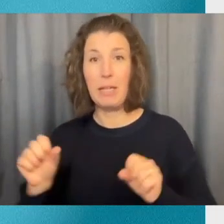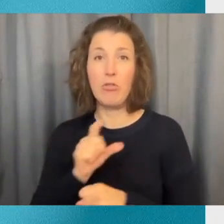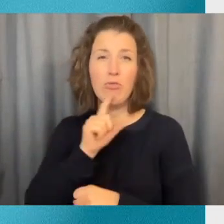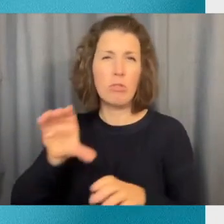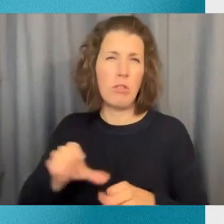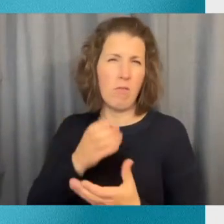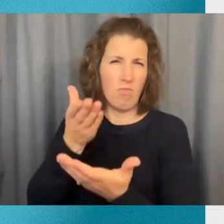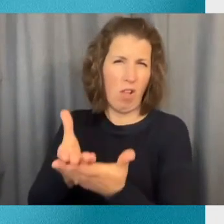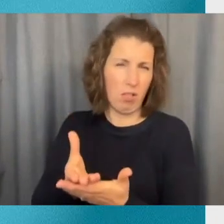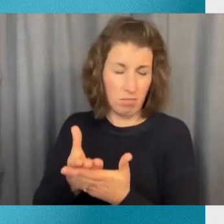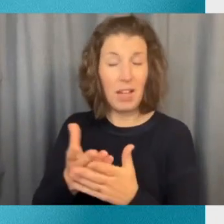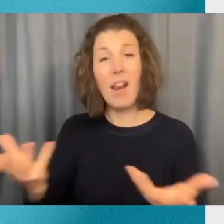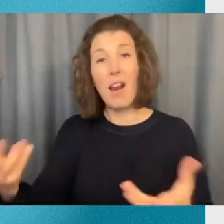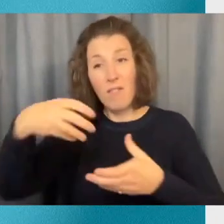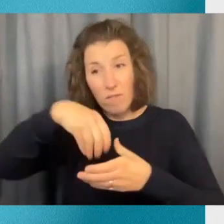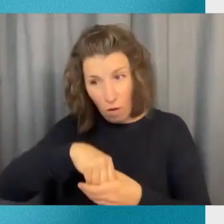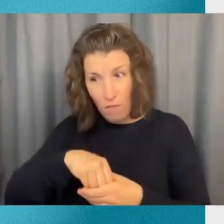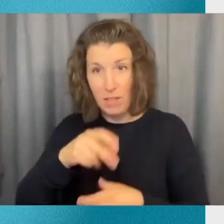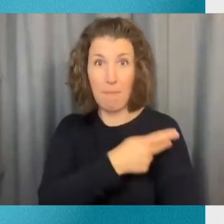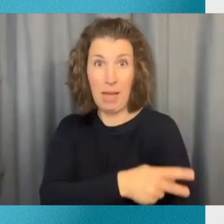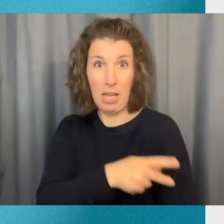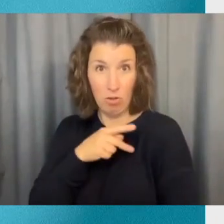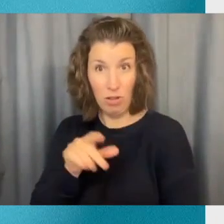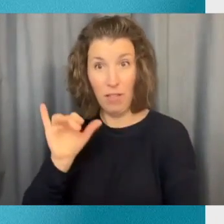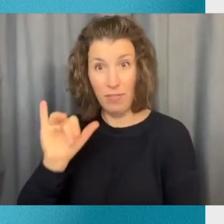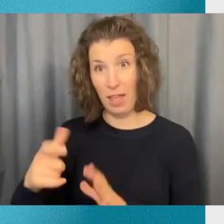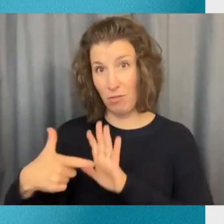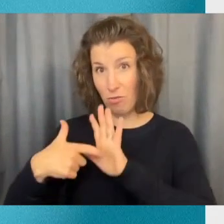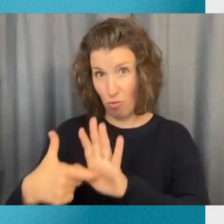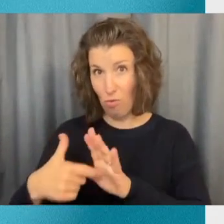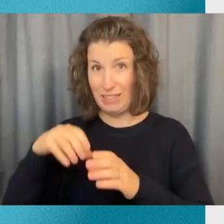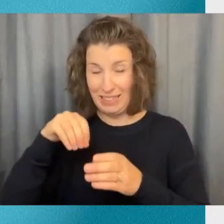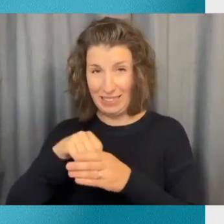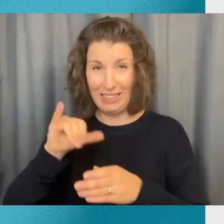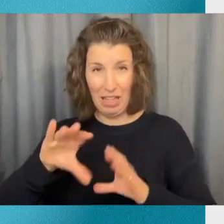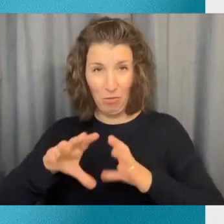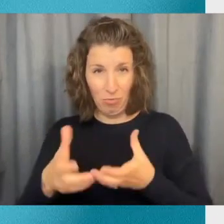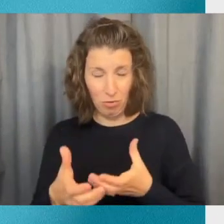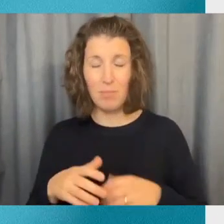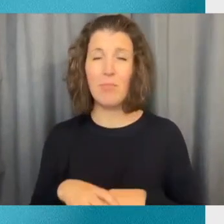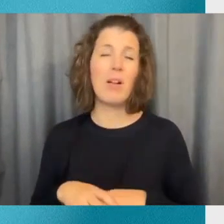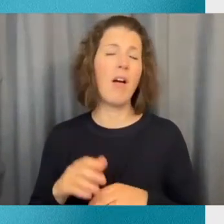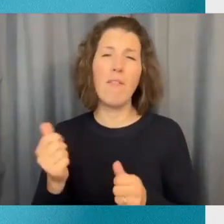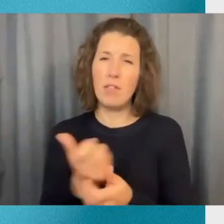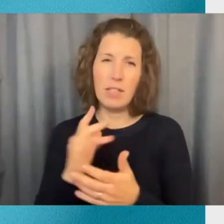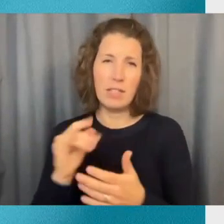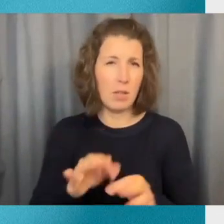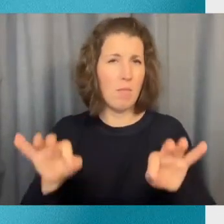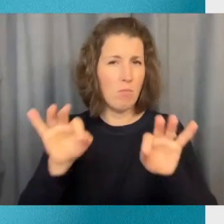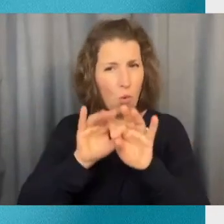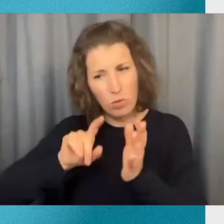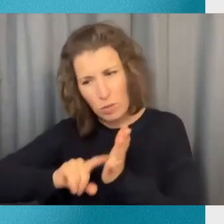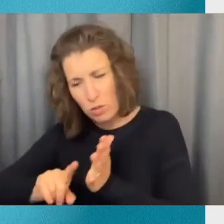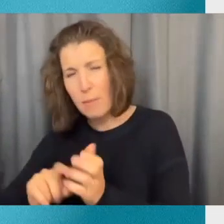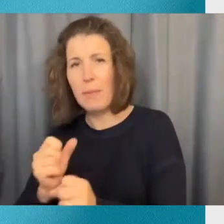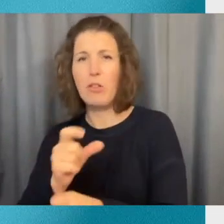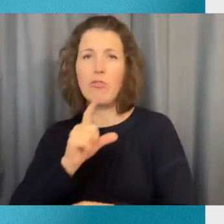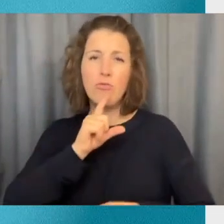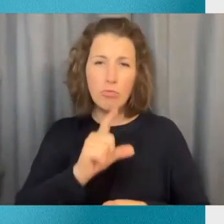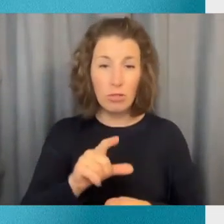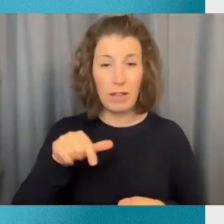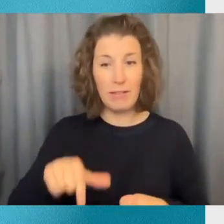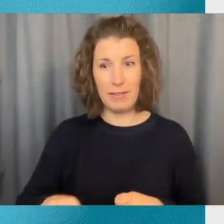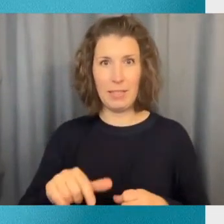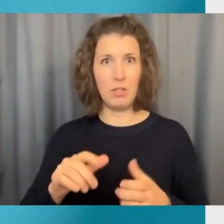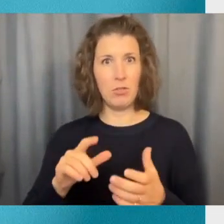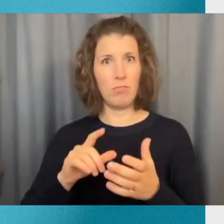involving the patient population that perhaps is depicted, all that good, important, ethical stuff around research and making these educational interventions.